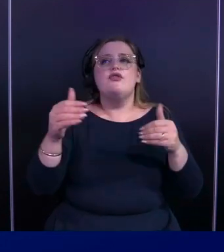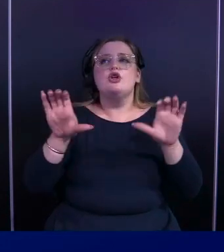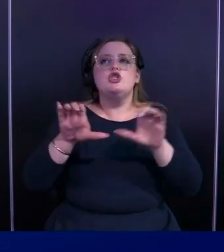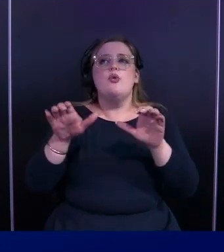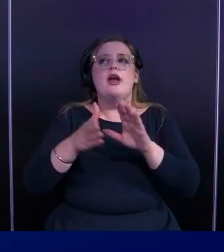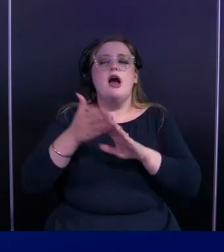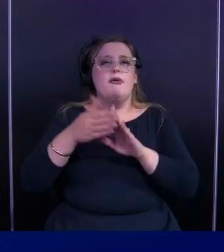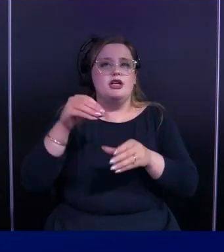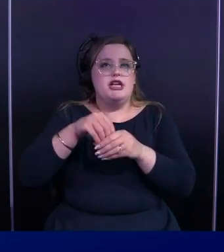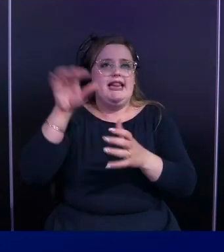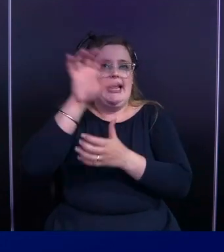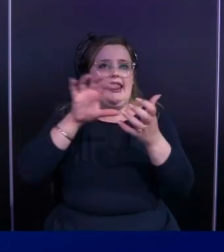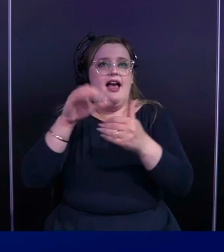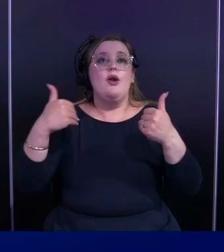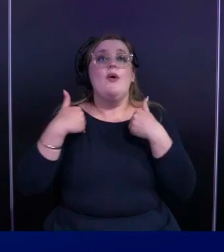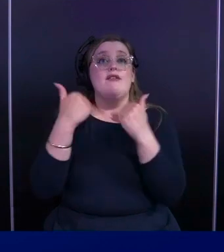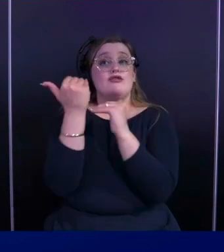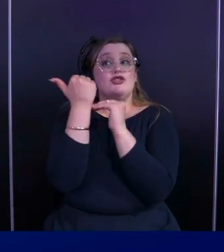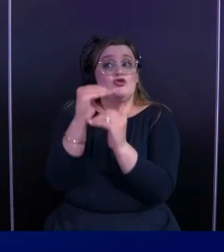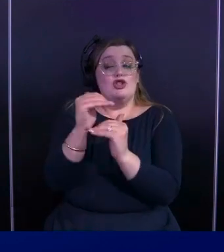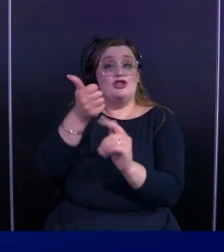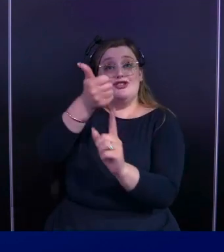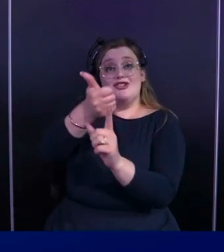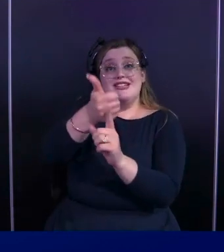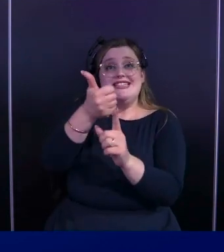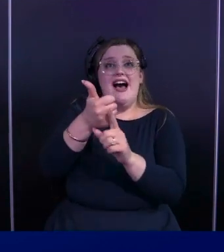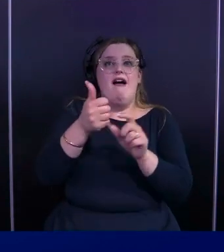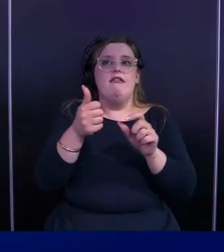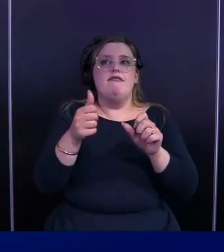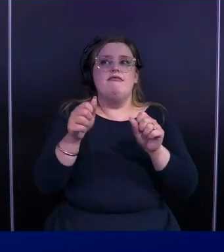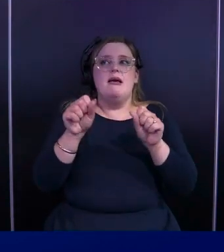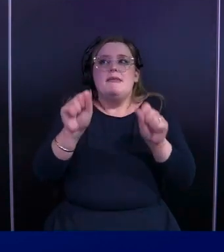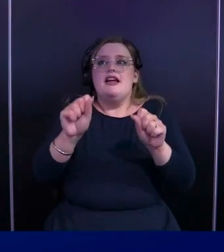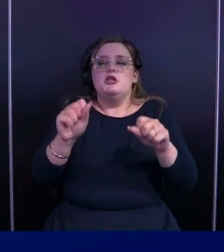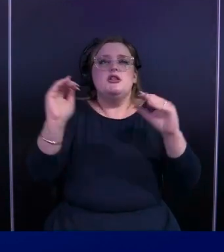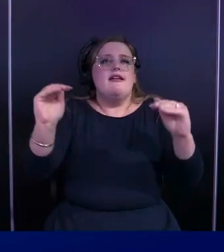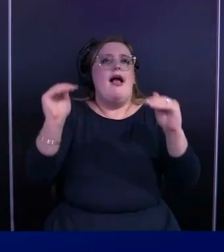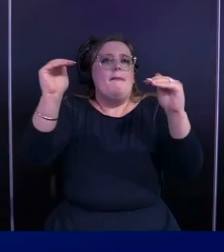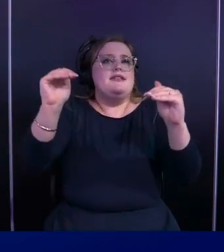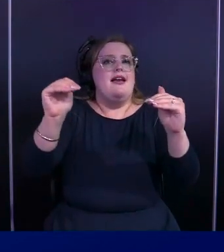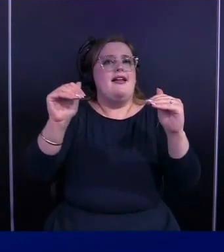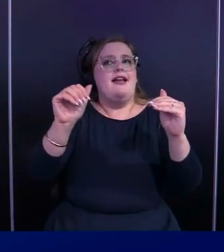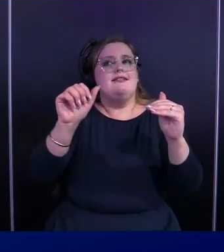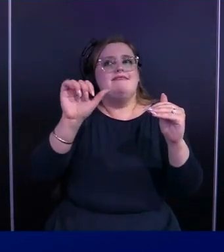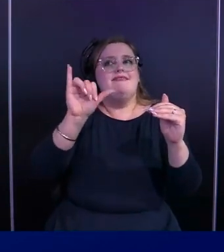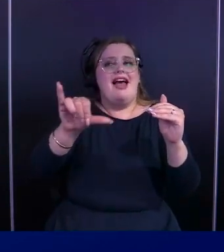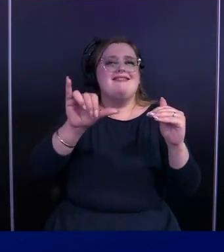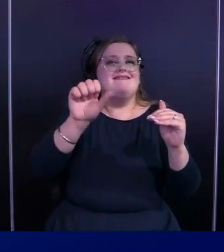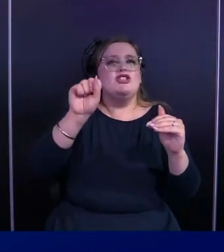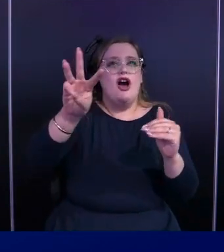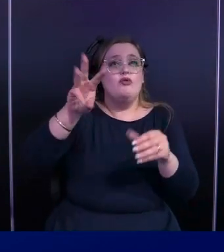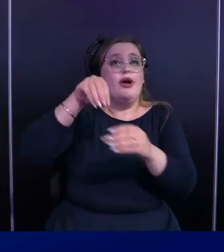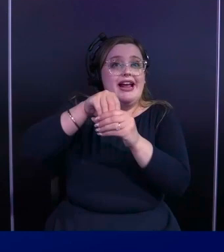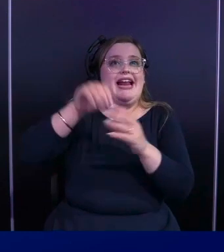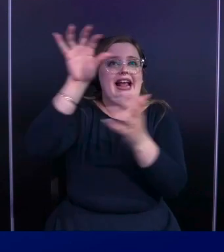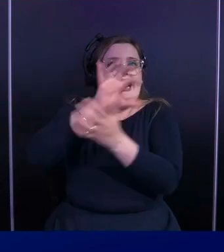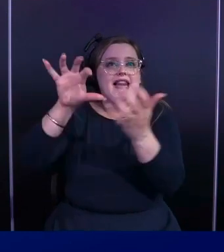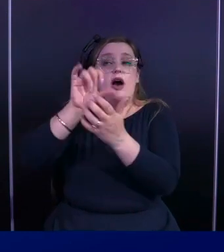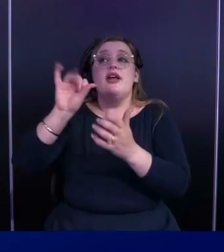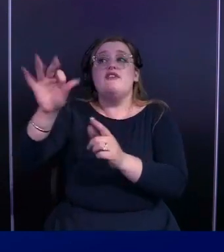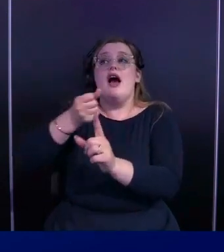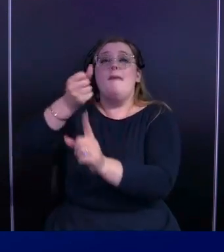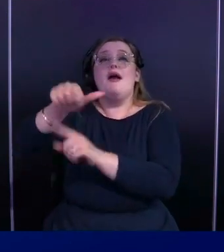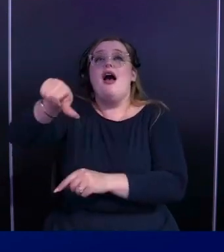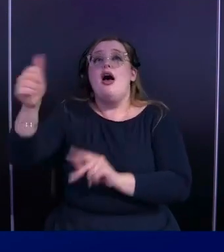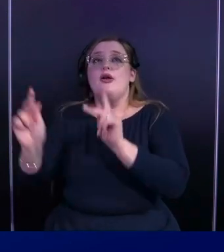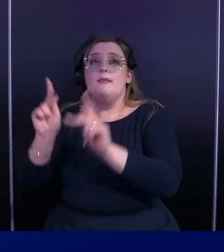also have restrictions on preventing you from potentially updating the software in the cloud as well that impacts other people. You can upgrade